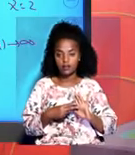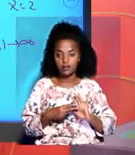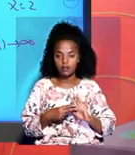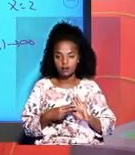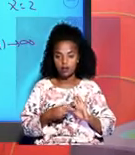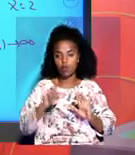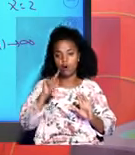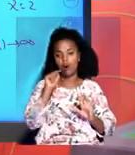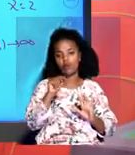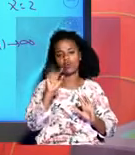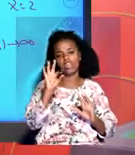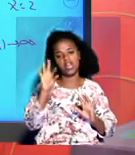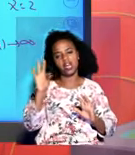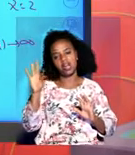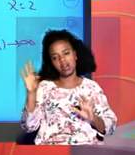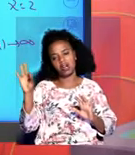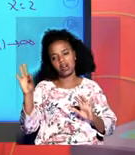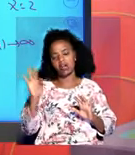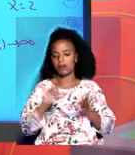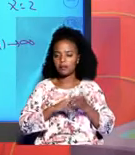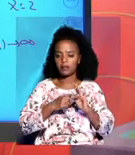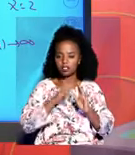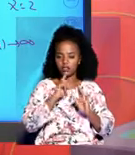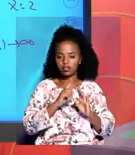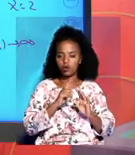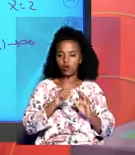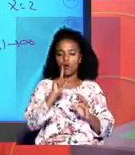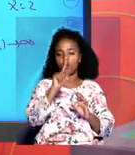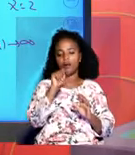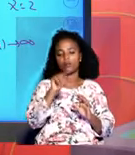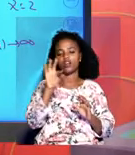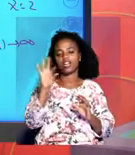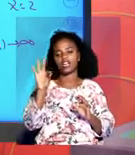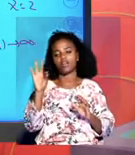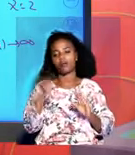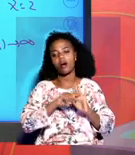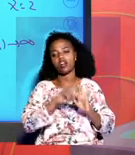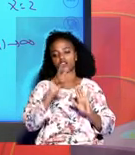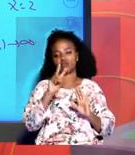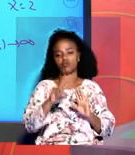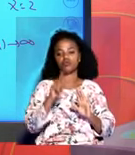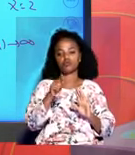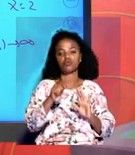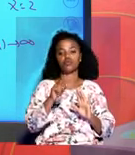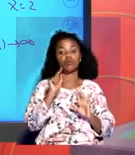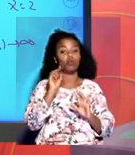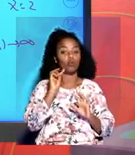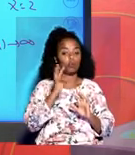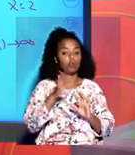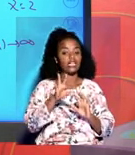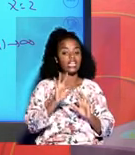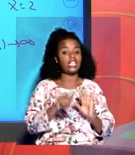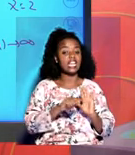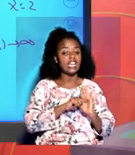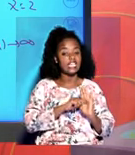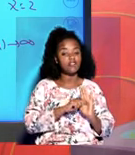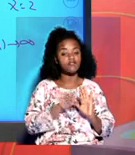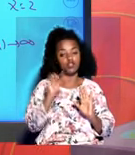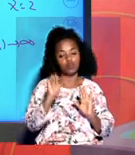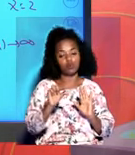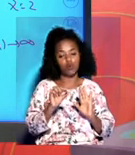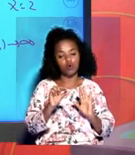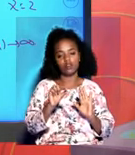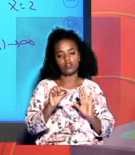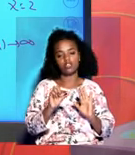almost 1.999. If you take 1.99 minus 2, you'll have a negative small number. 1 divided by a